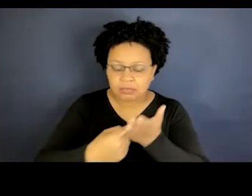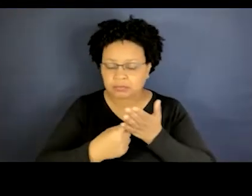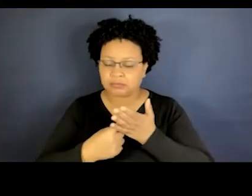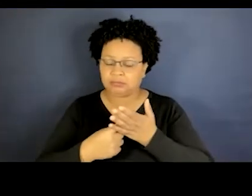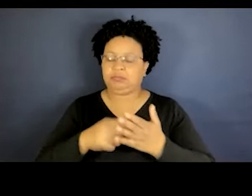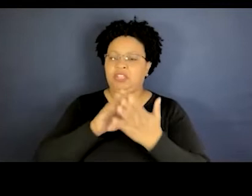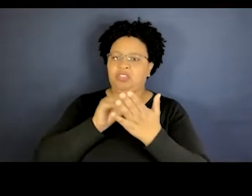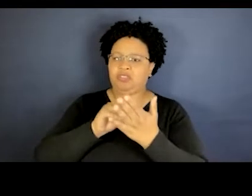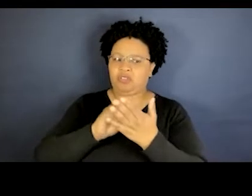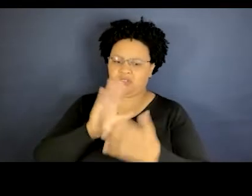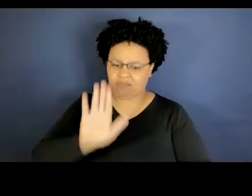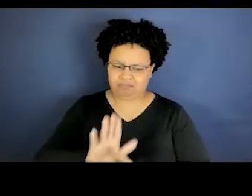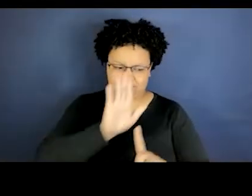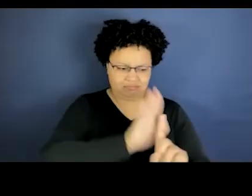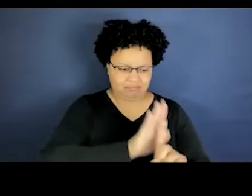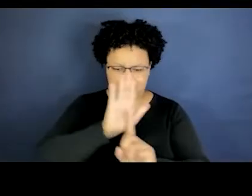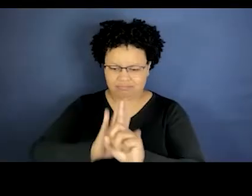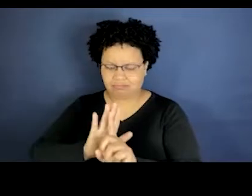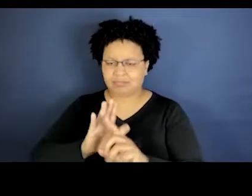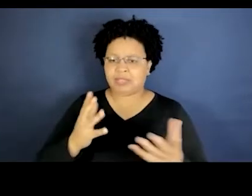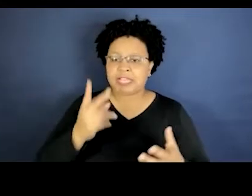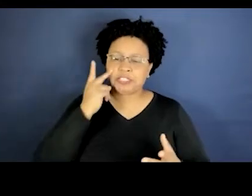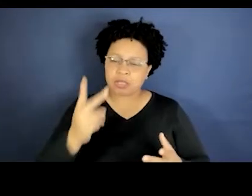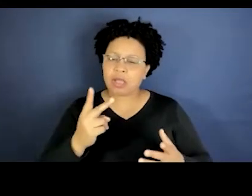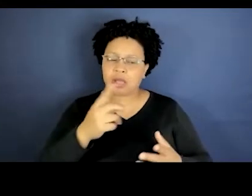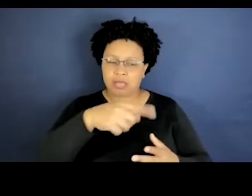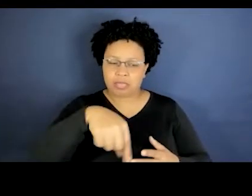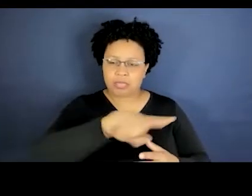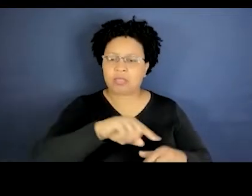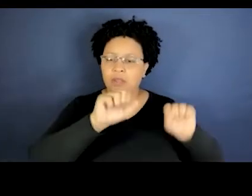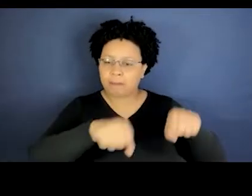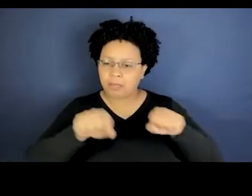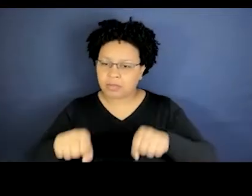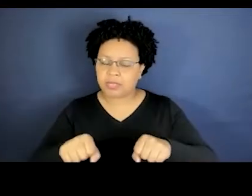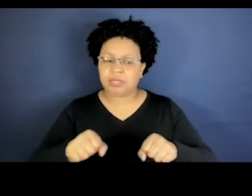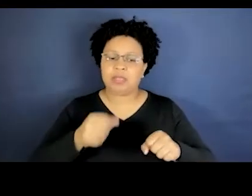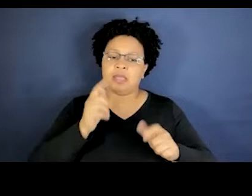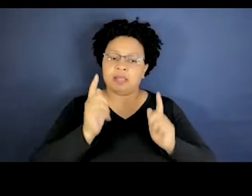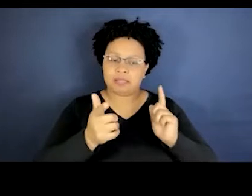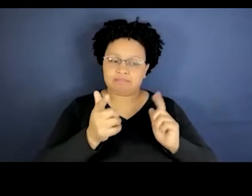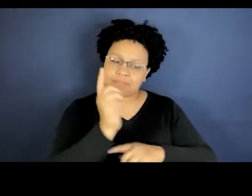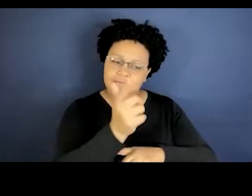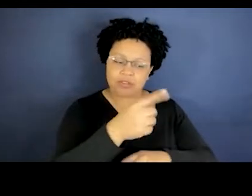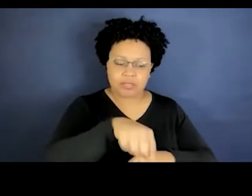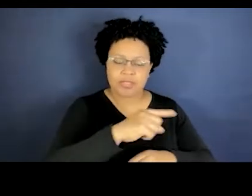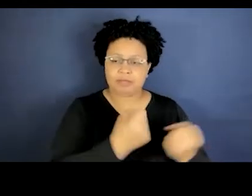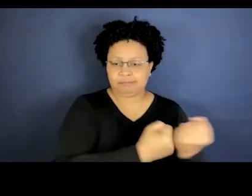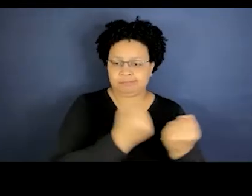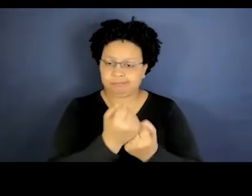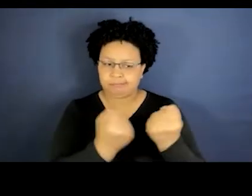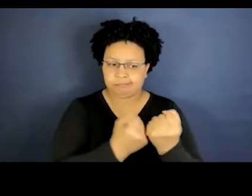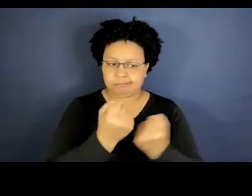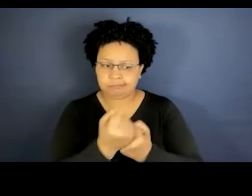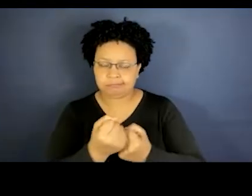about the amazing things they can do when they get to the point where they support one another and they are accepting and